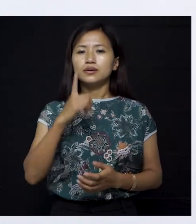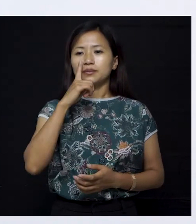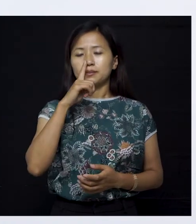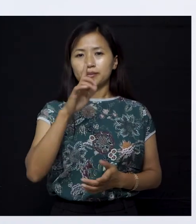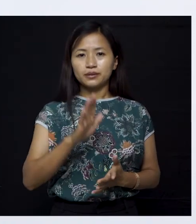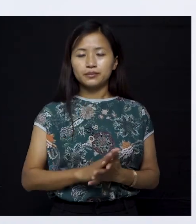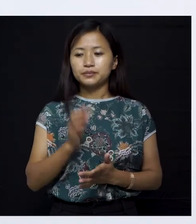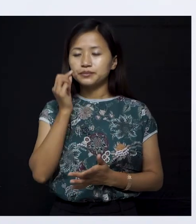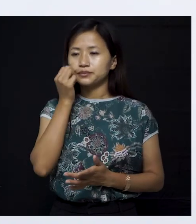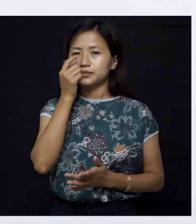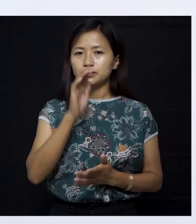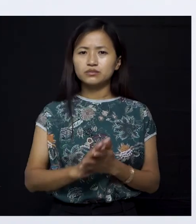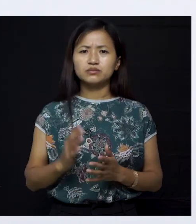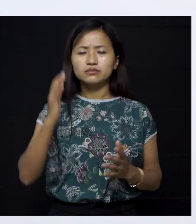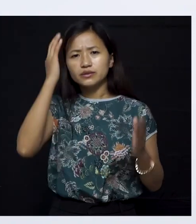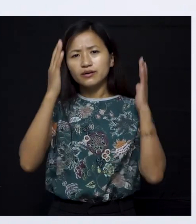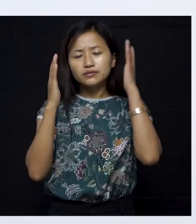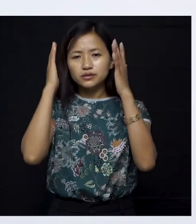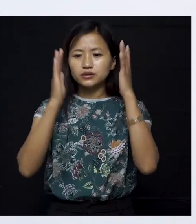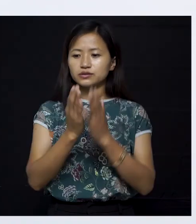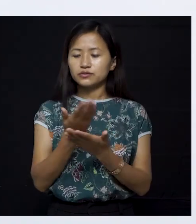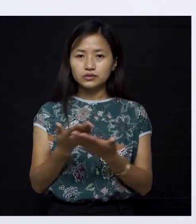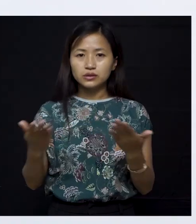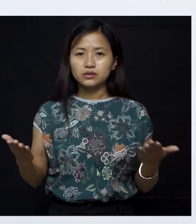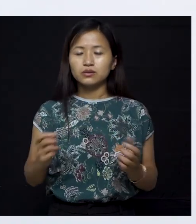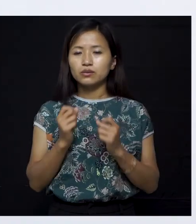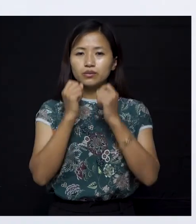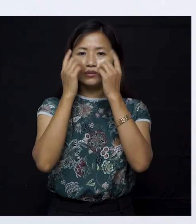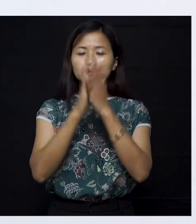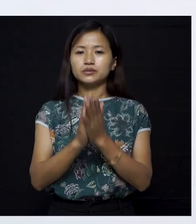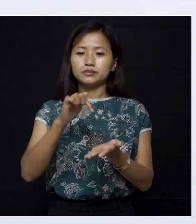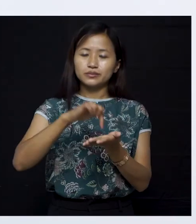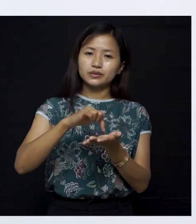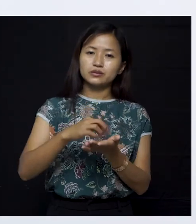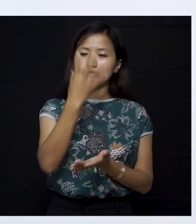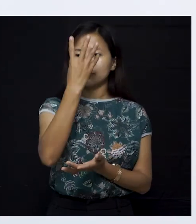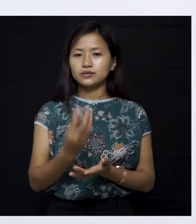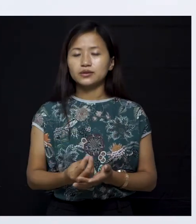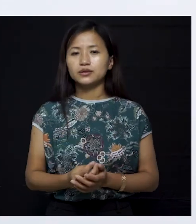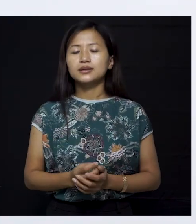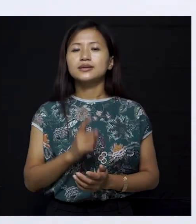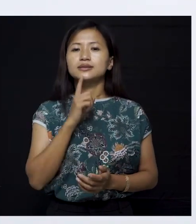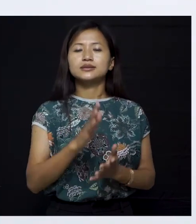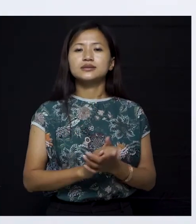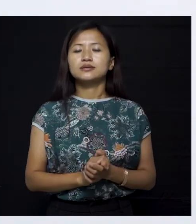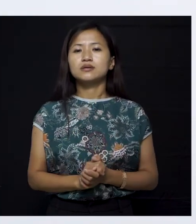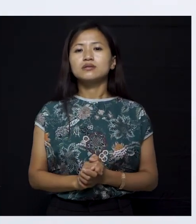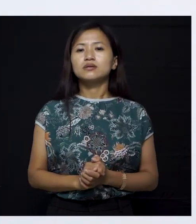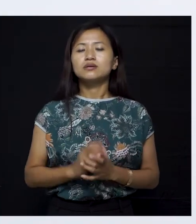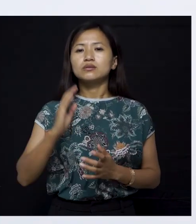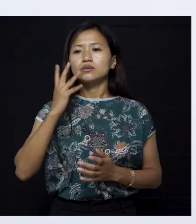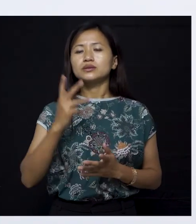the parents would be worrying for them. And that's why they would wake up in the middle of the night, and then they would be saying their prayers. But she said,